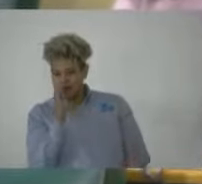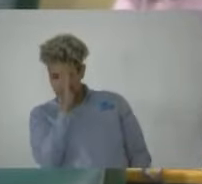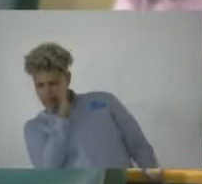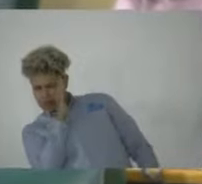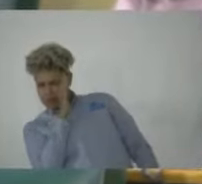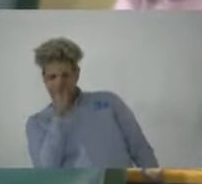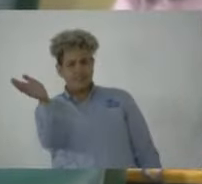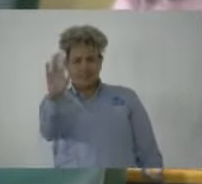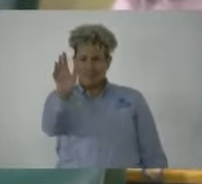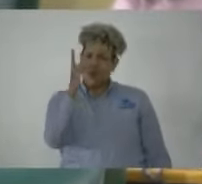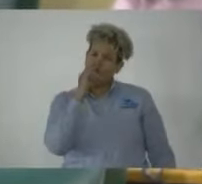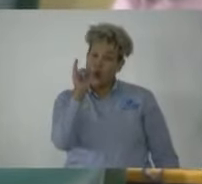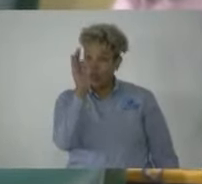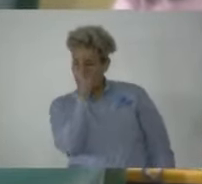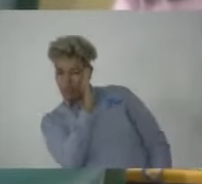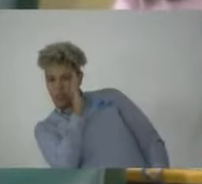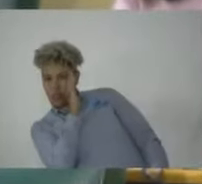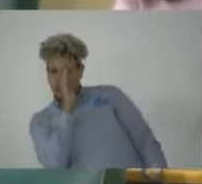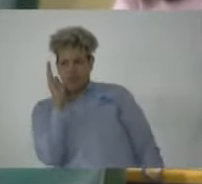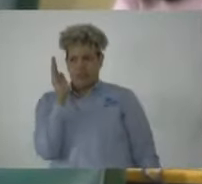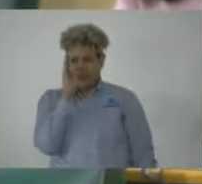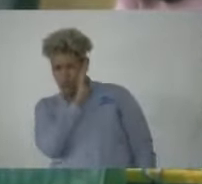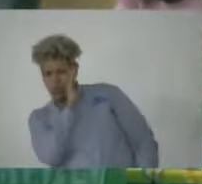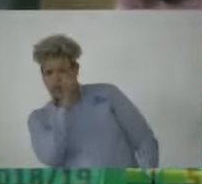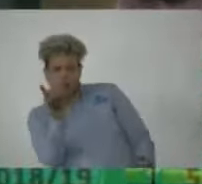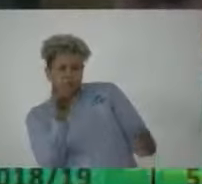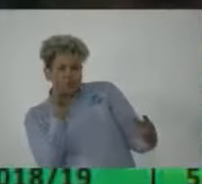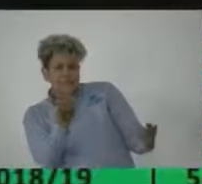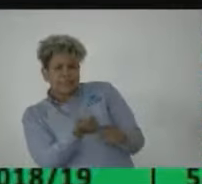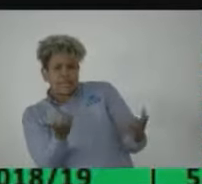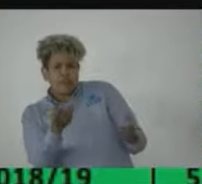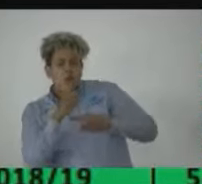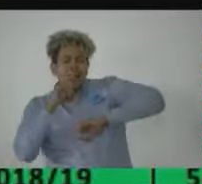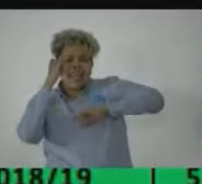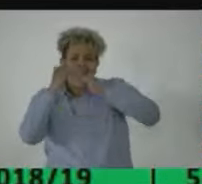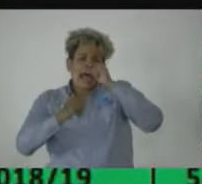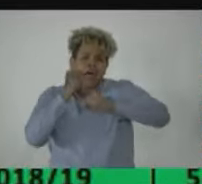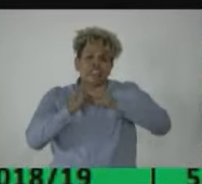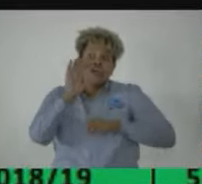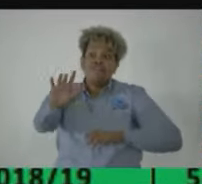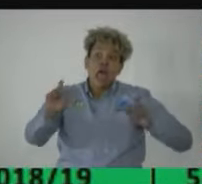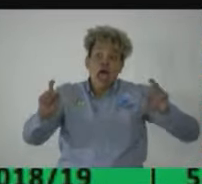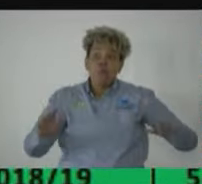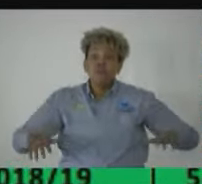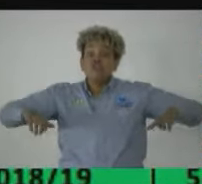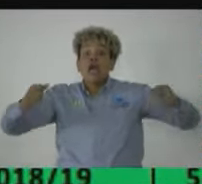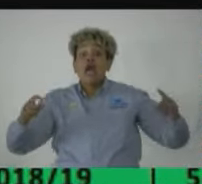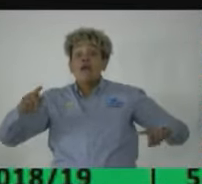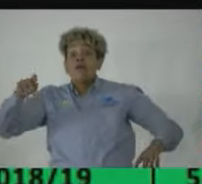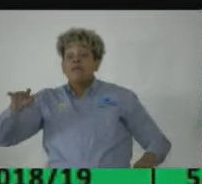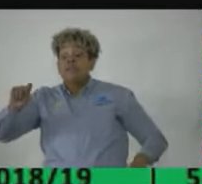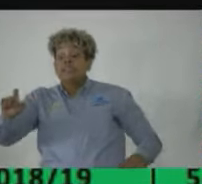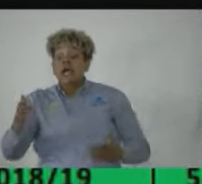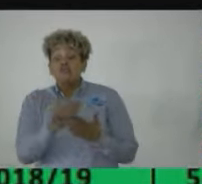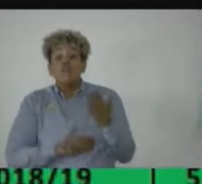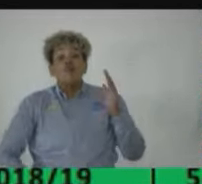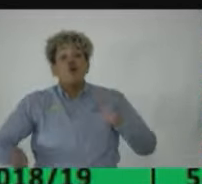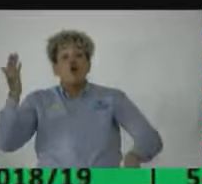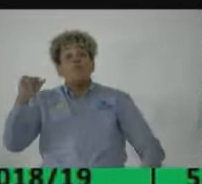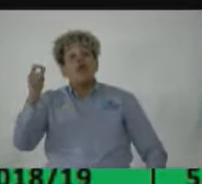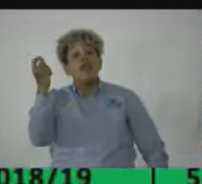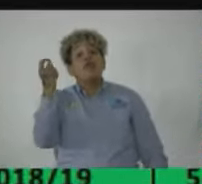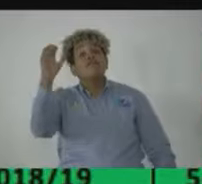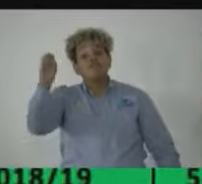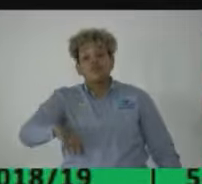That is what it looks like, Madam Speaker. And what you'll see is that in the last year of their administration, tax revenues went up by